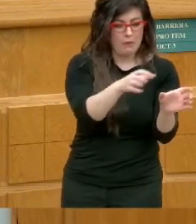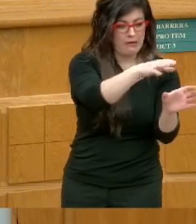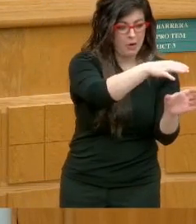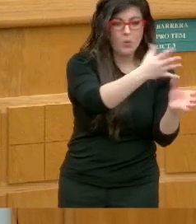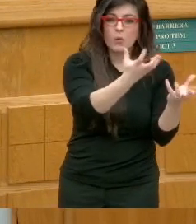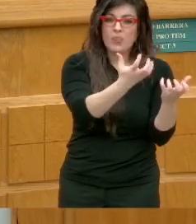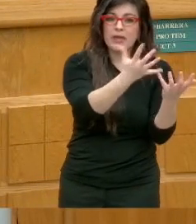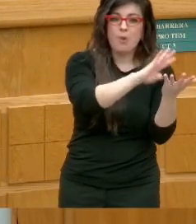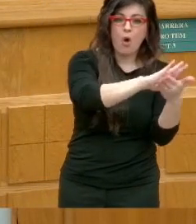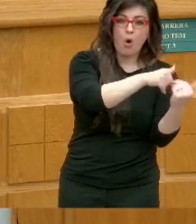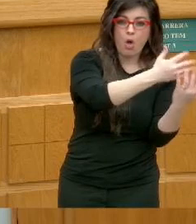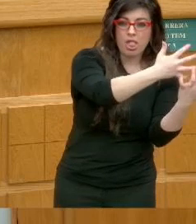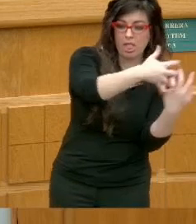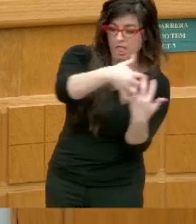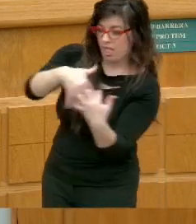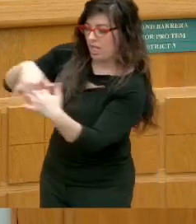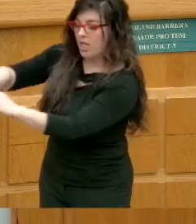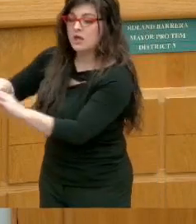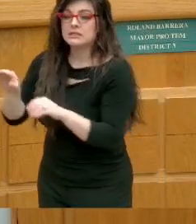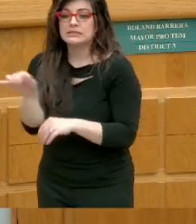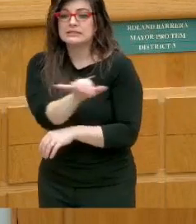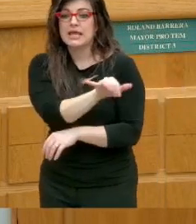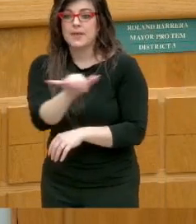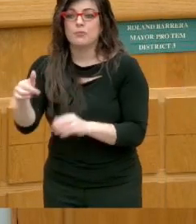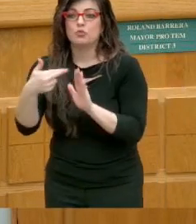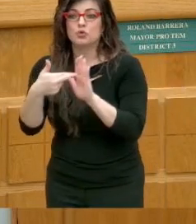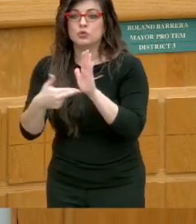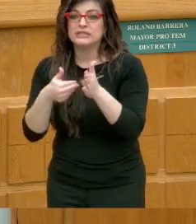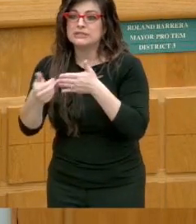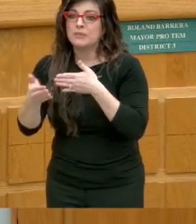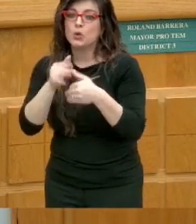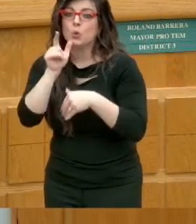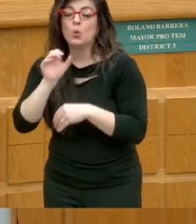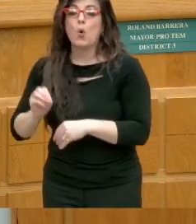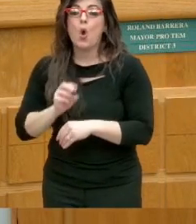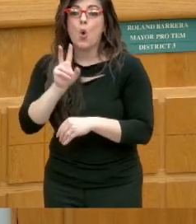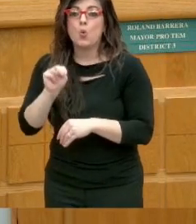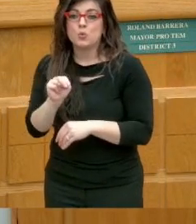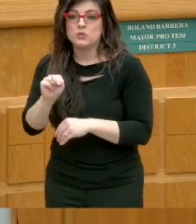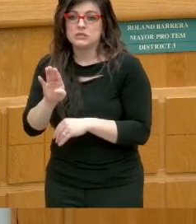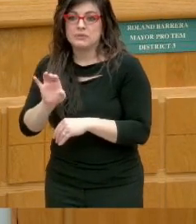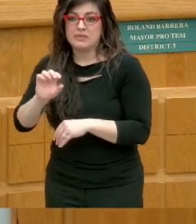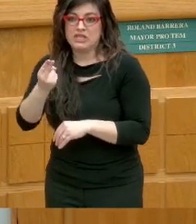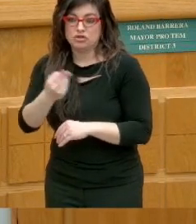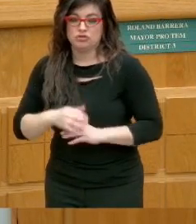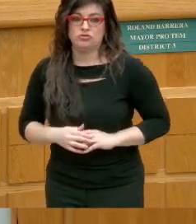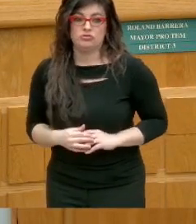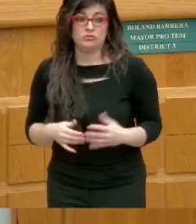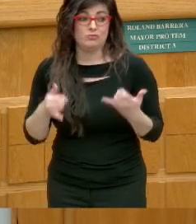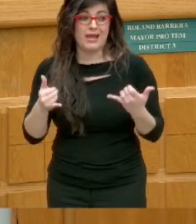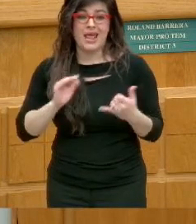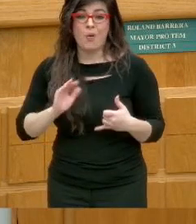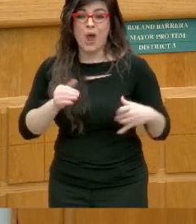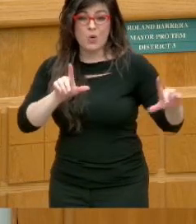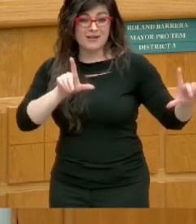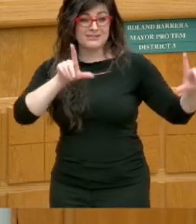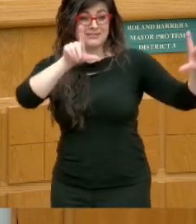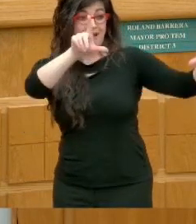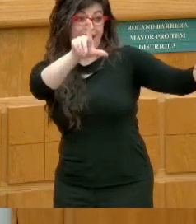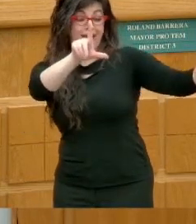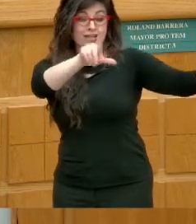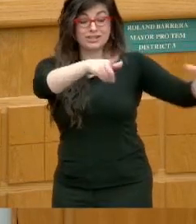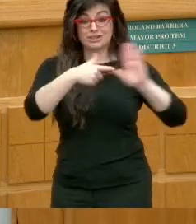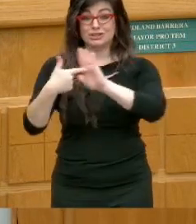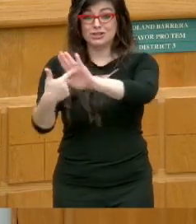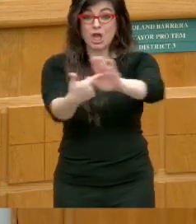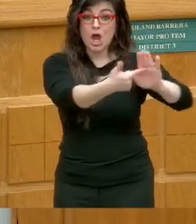the things that I noticed, and I said this yesterday, we do not have adequate information on signs. I want big signs out there to